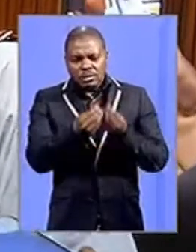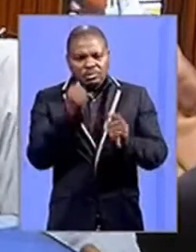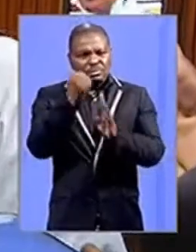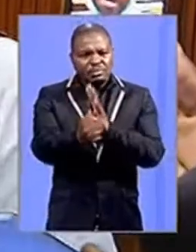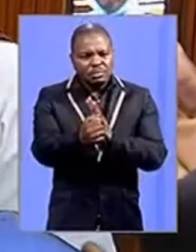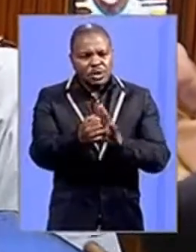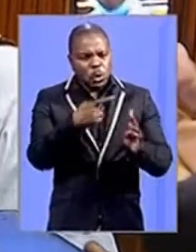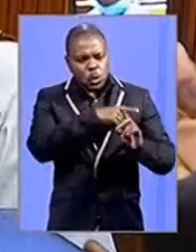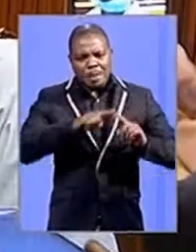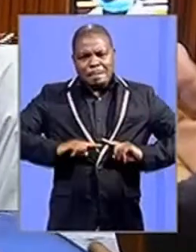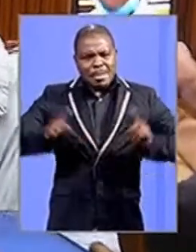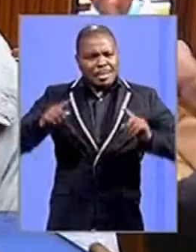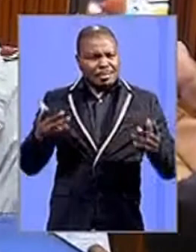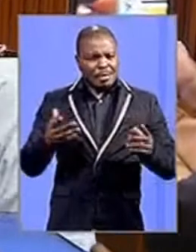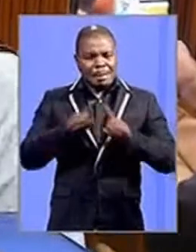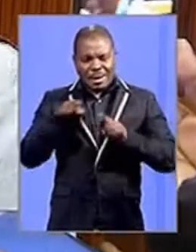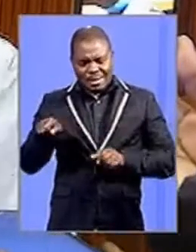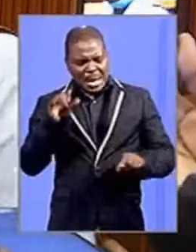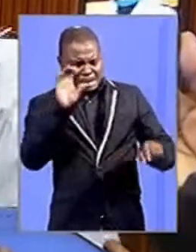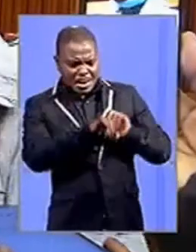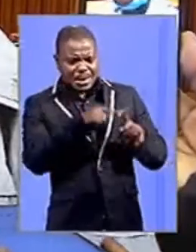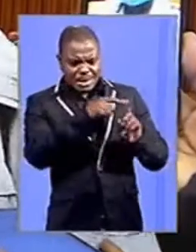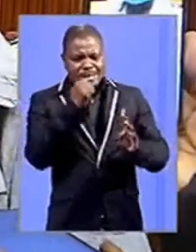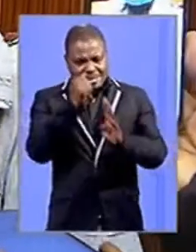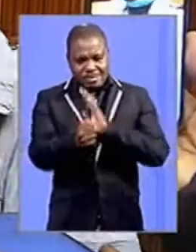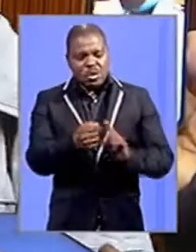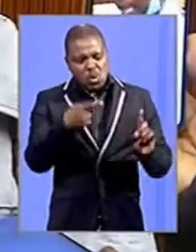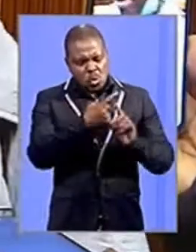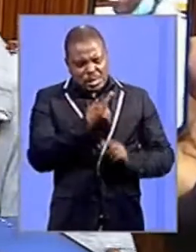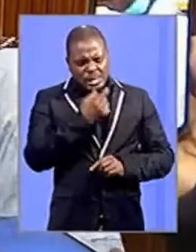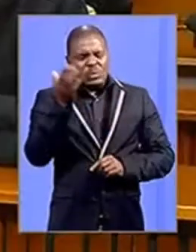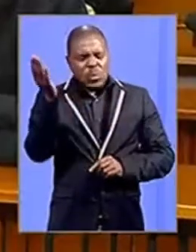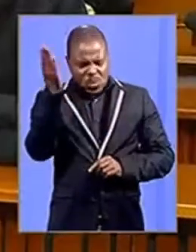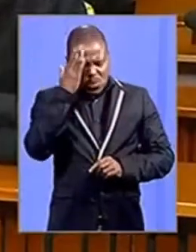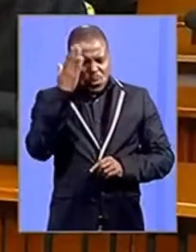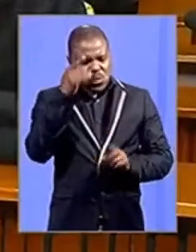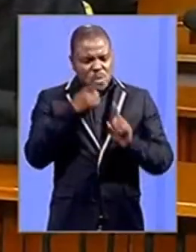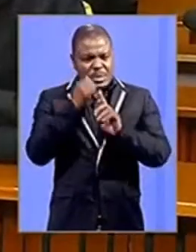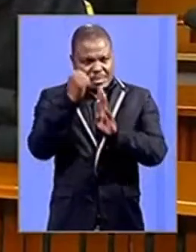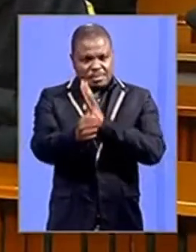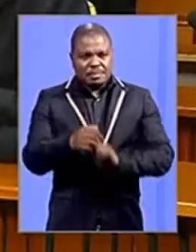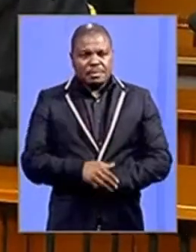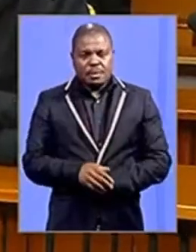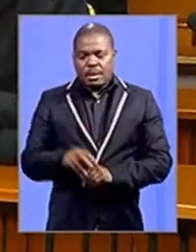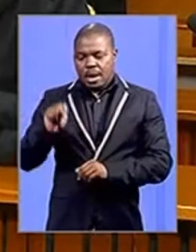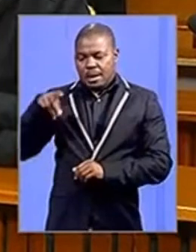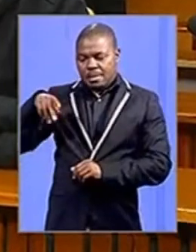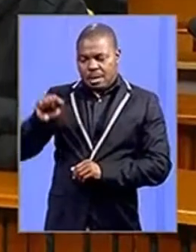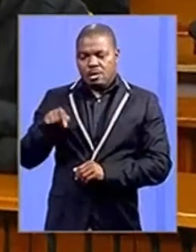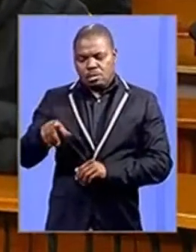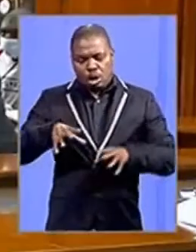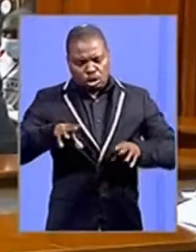mare ba mona ba mmone gore o ba bolaile le yena wa tseba gore o ba bolaile. Botšhotšhisi bja setšhaba bo amogetše kahlolo